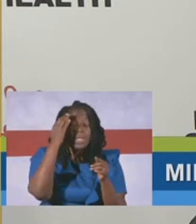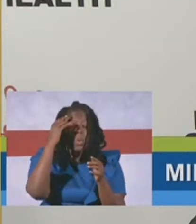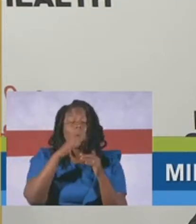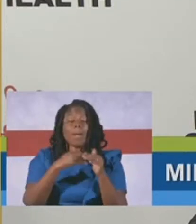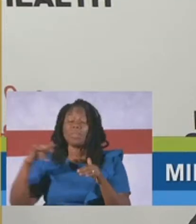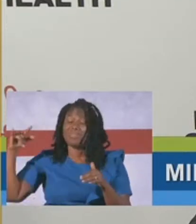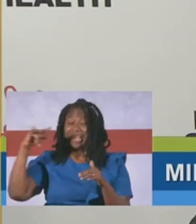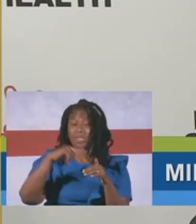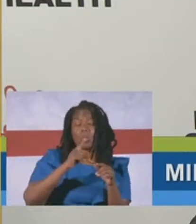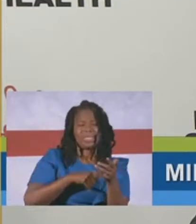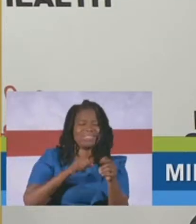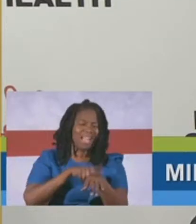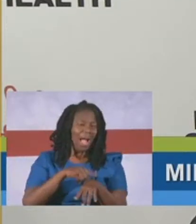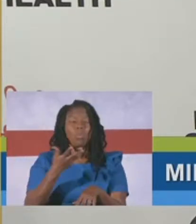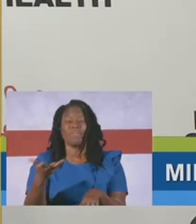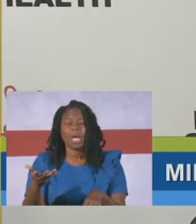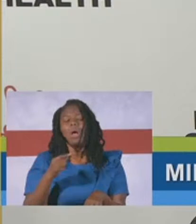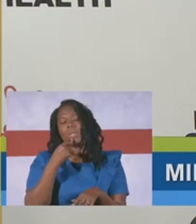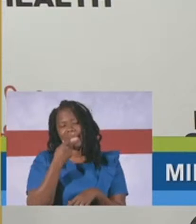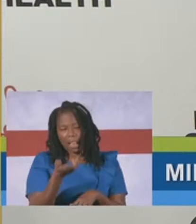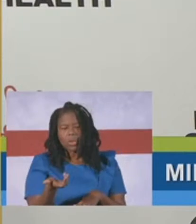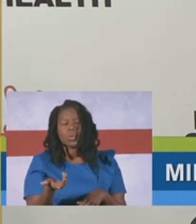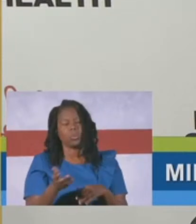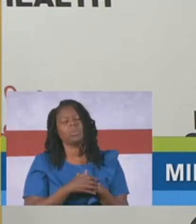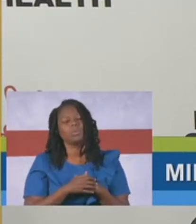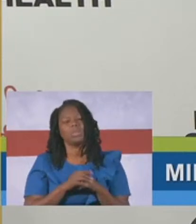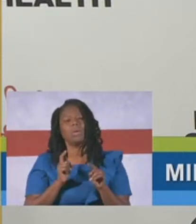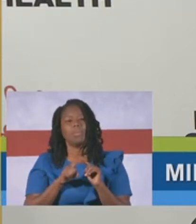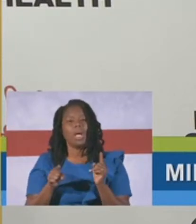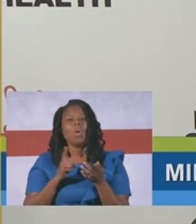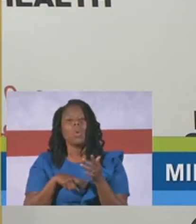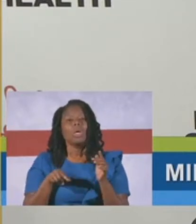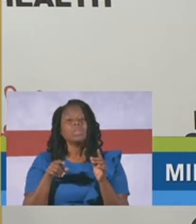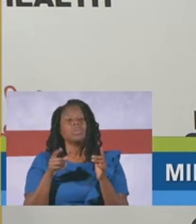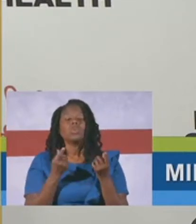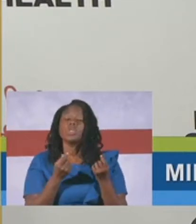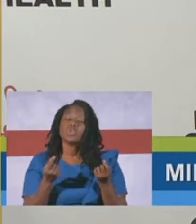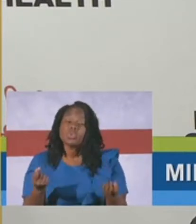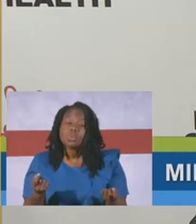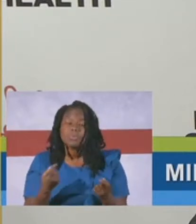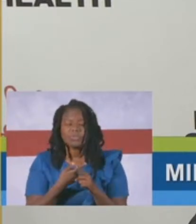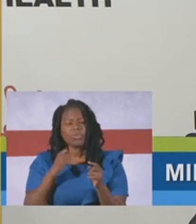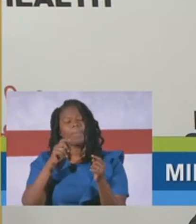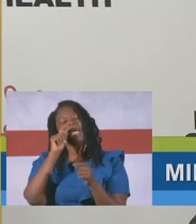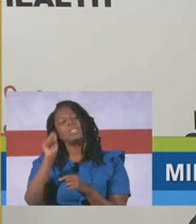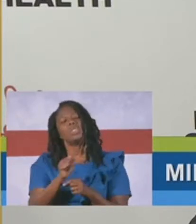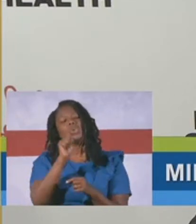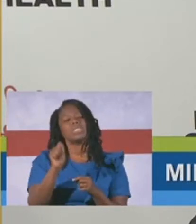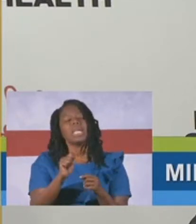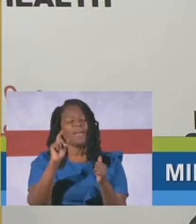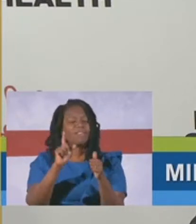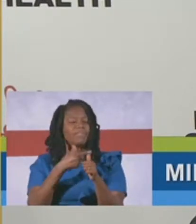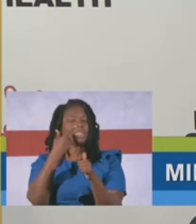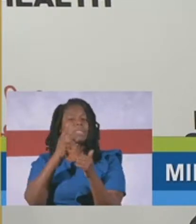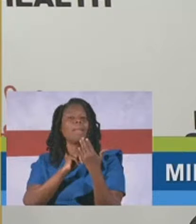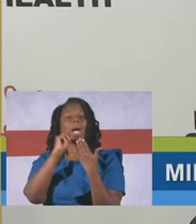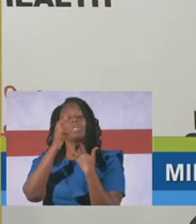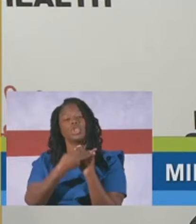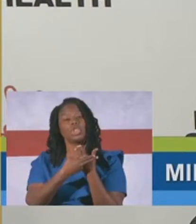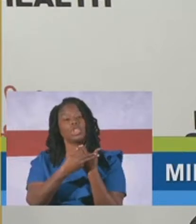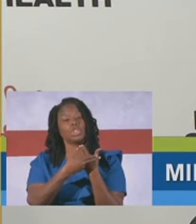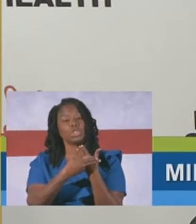know. So what we have to do from Tuesday, the 1st of March, is